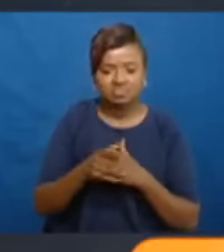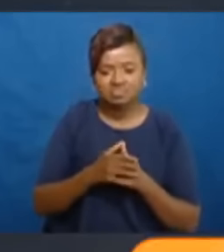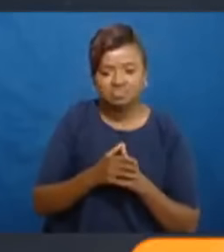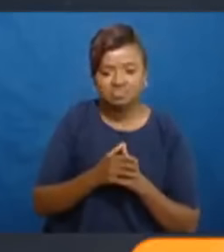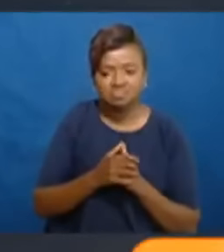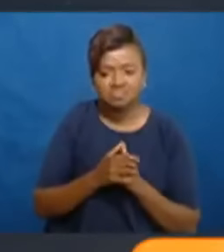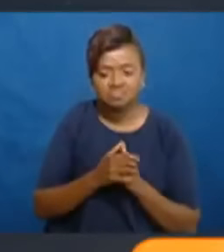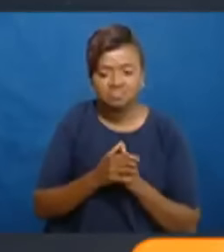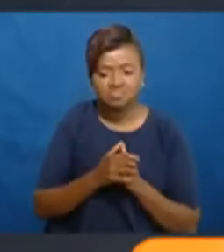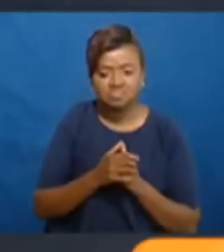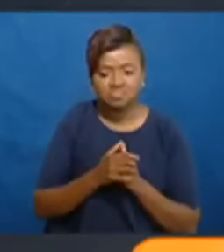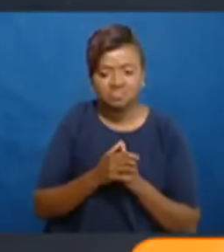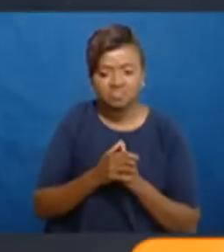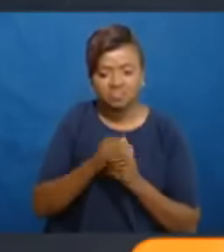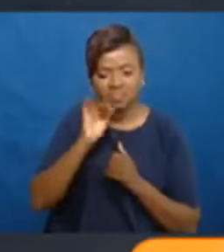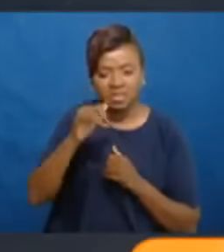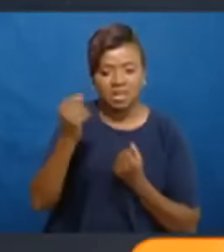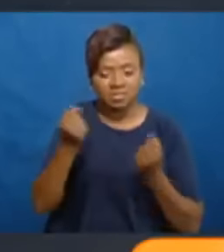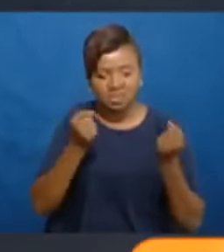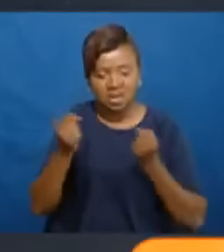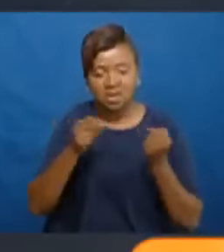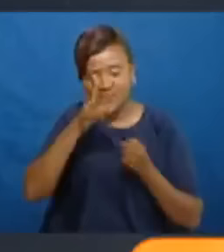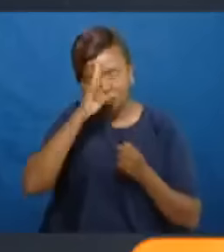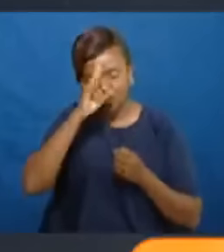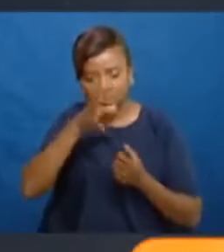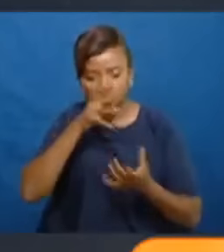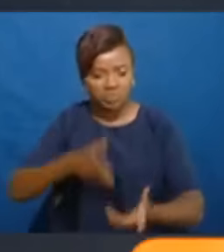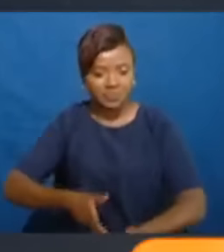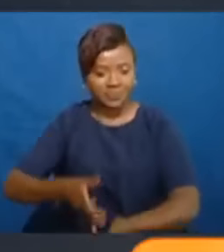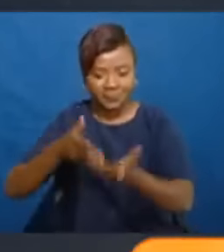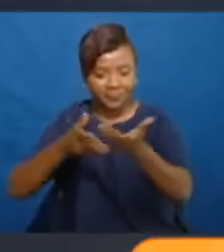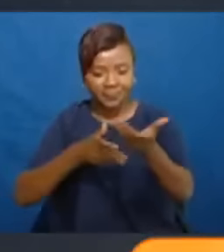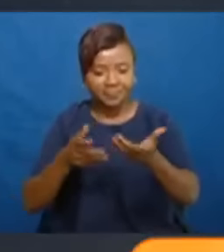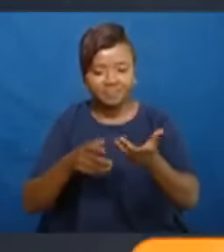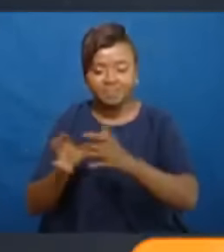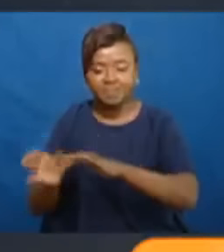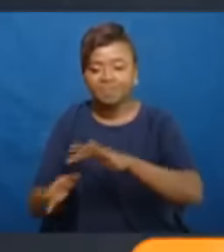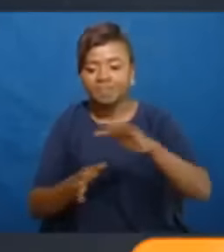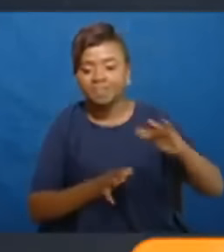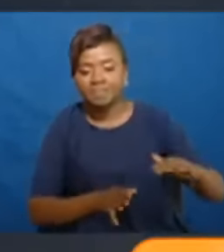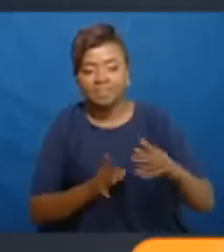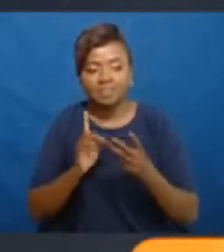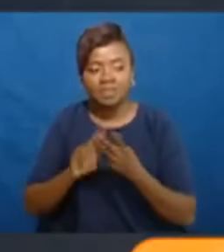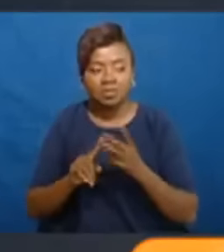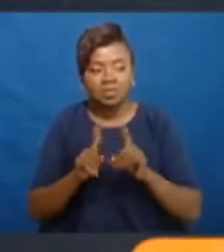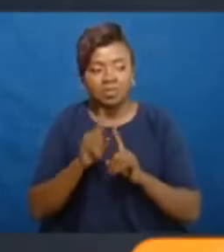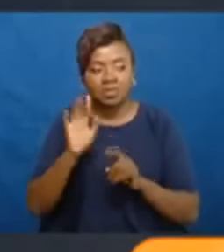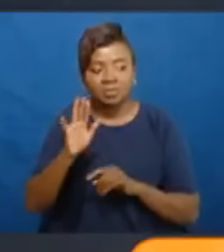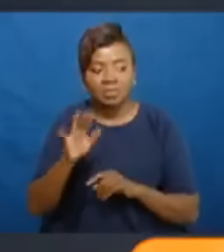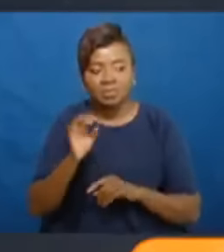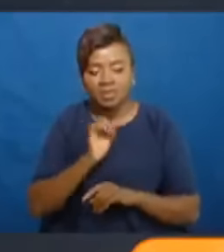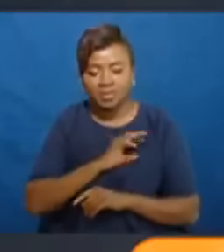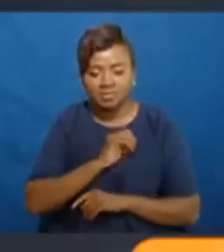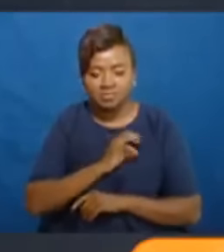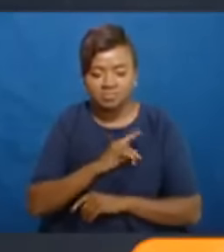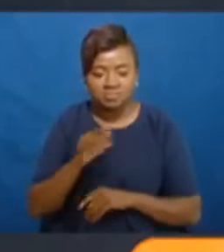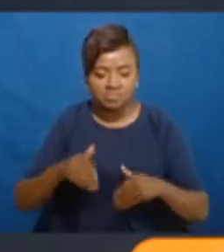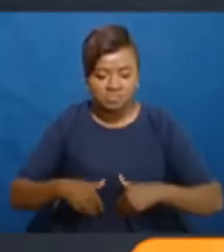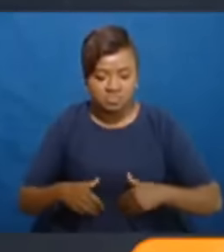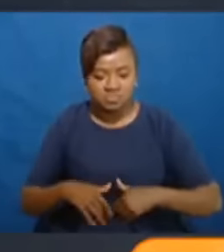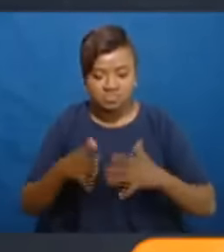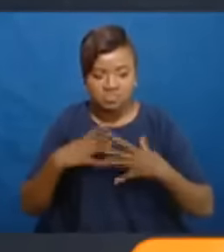intimidating police water cannon. We must reflect when, instead of cowering in fear, young protesters